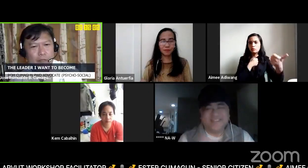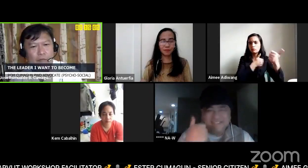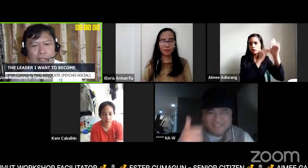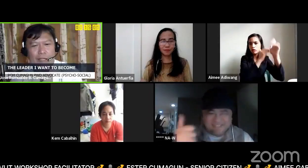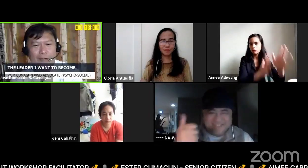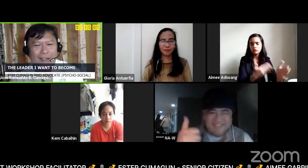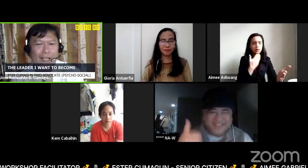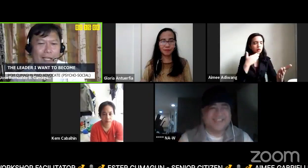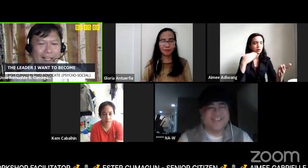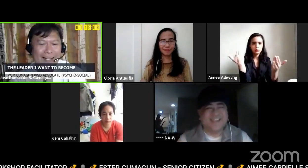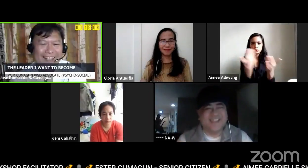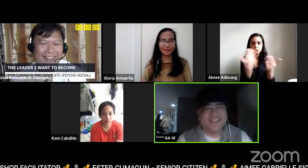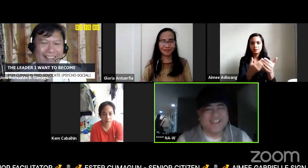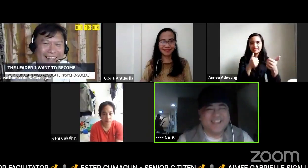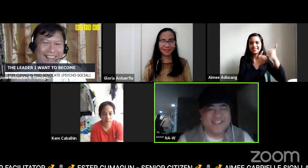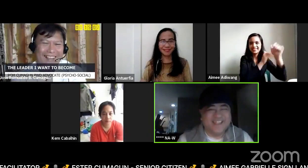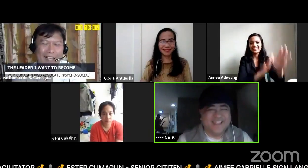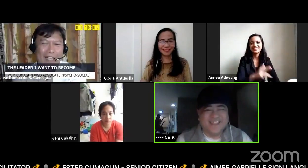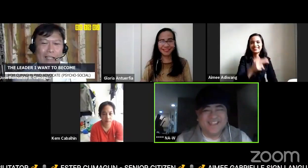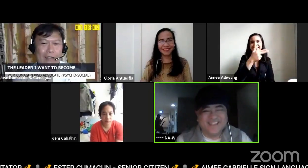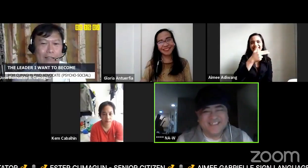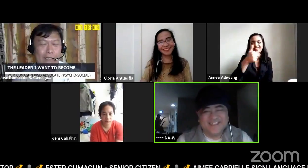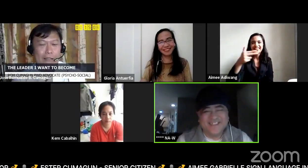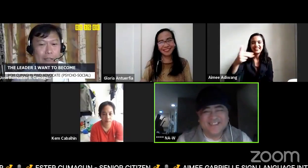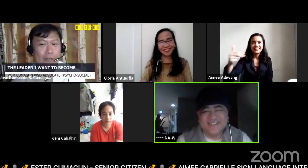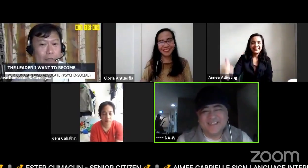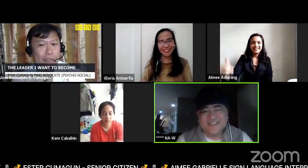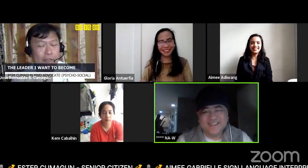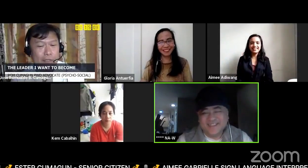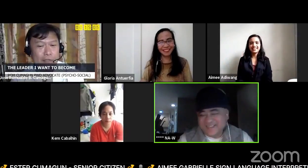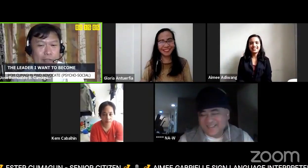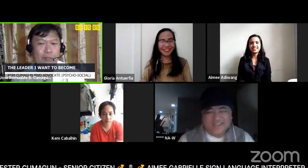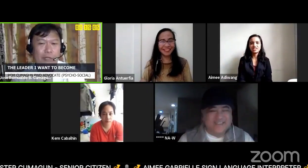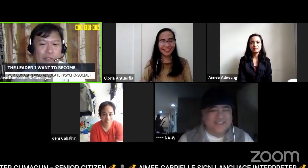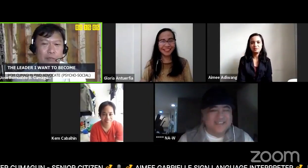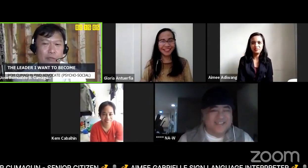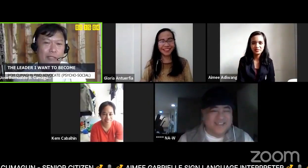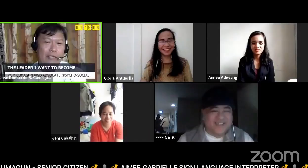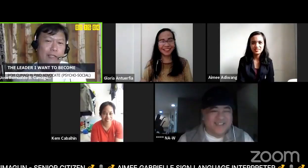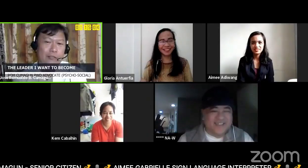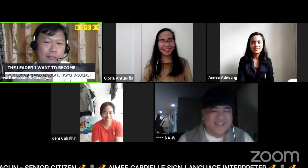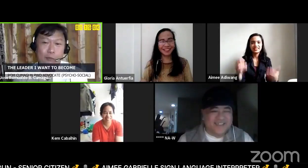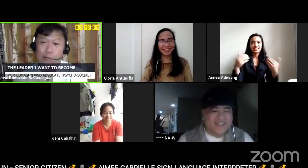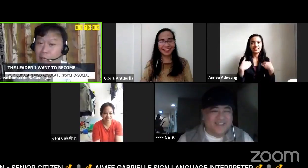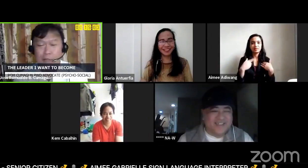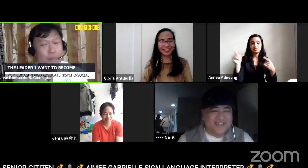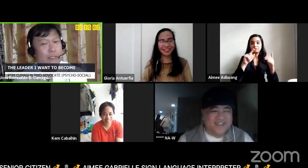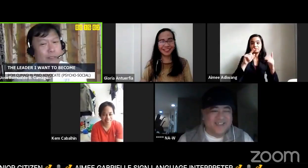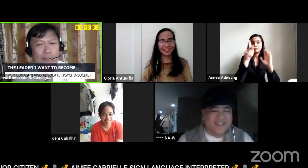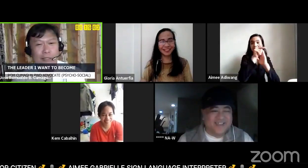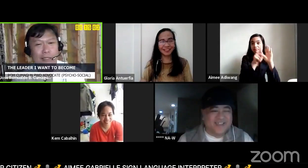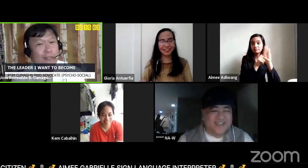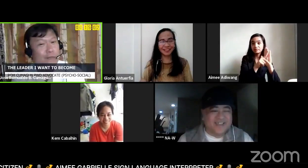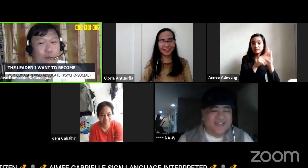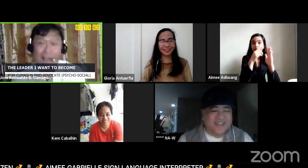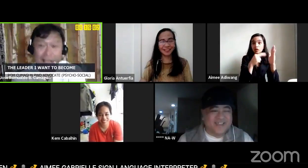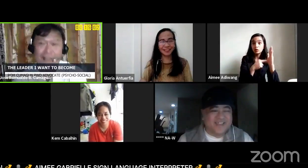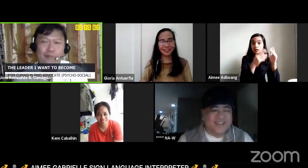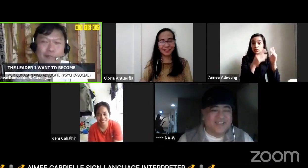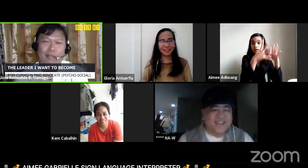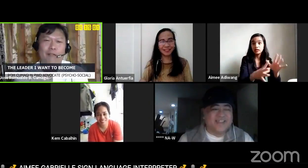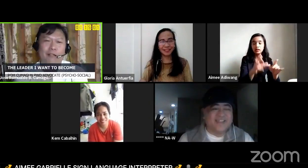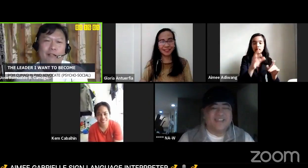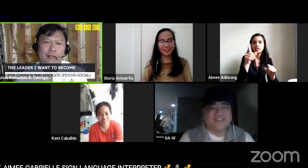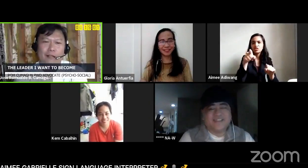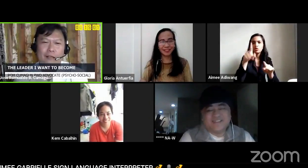Okay, Mario is a very good follower. And there's this principle in leadership. You cannot be a good leader if